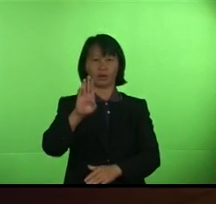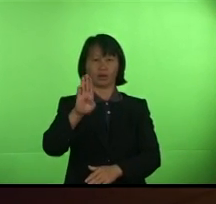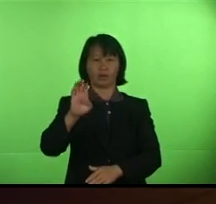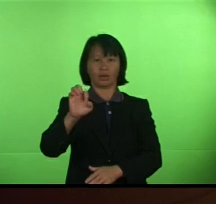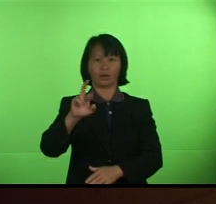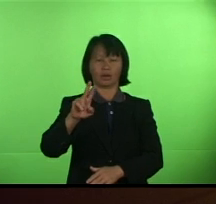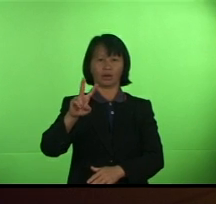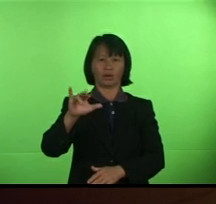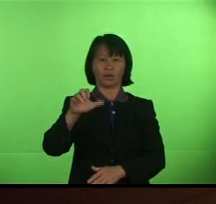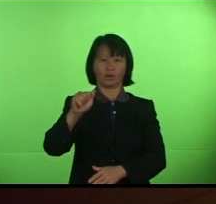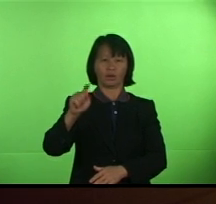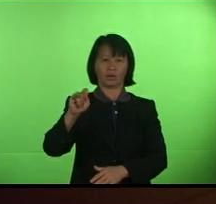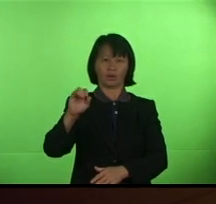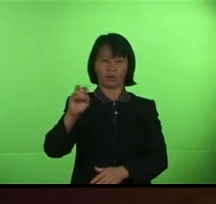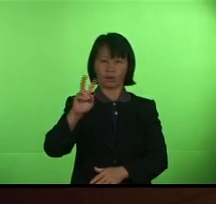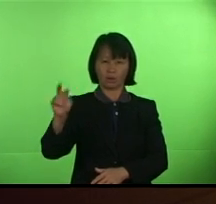written communication?